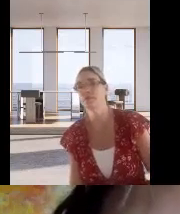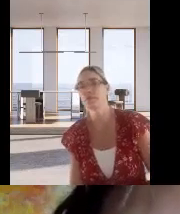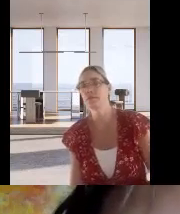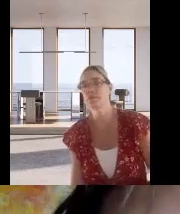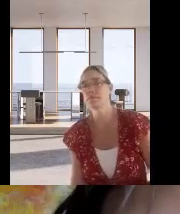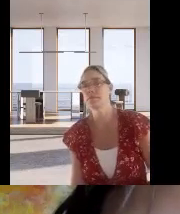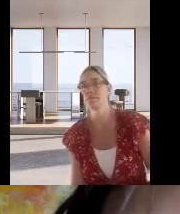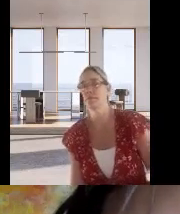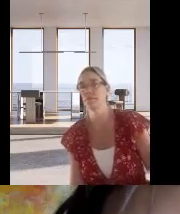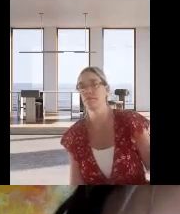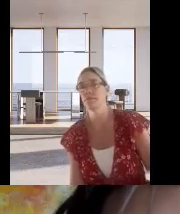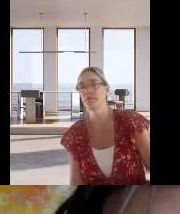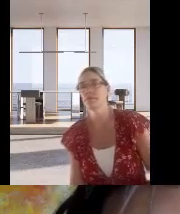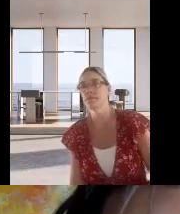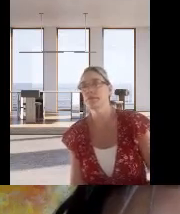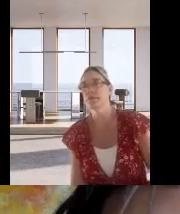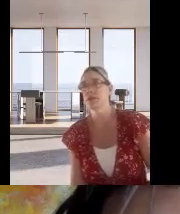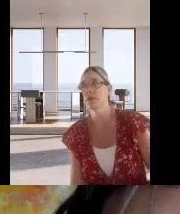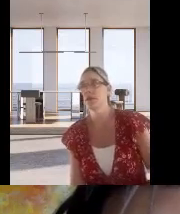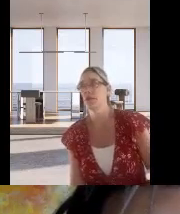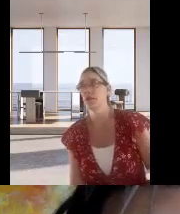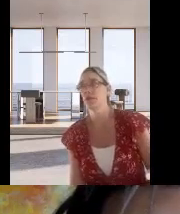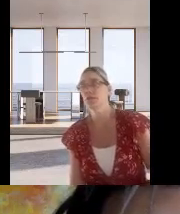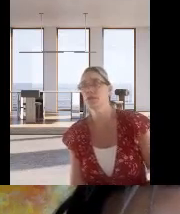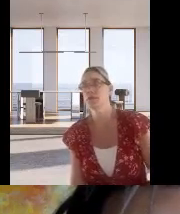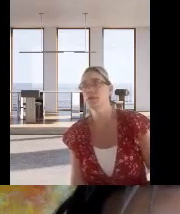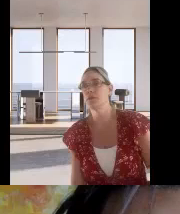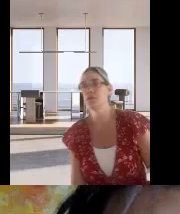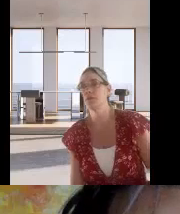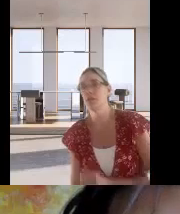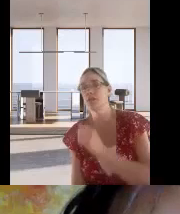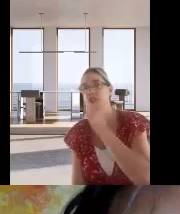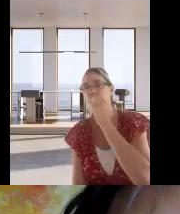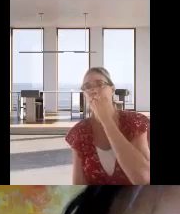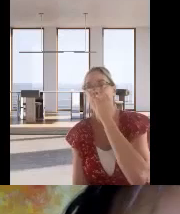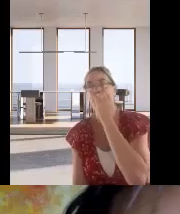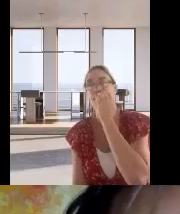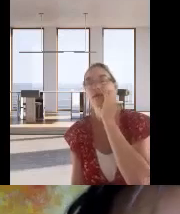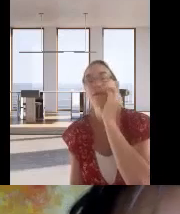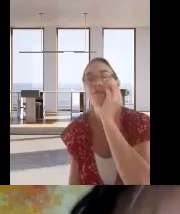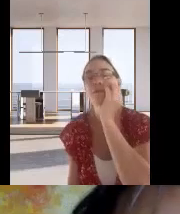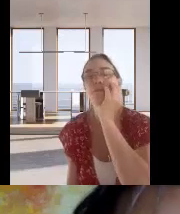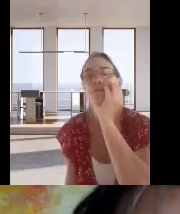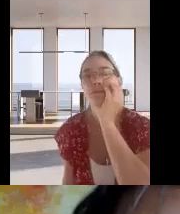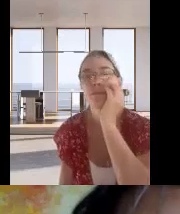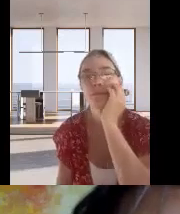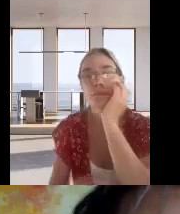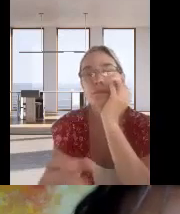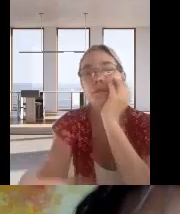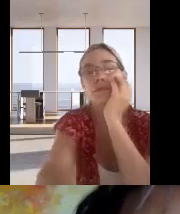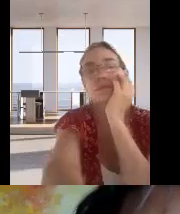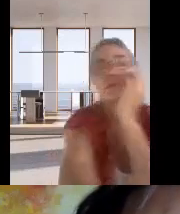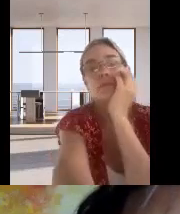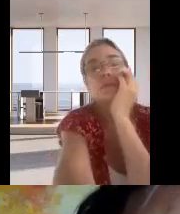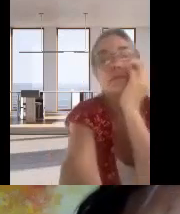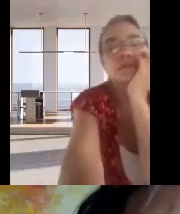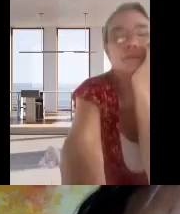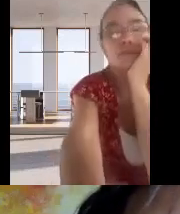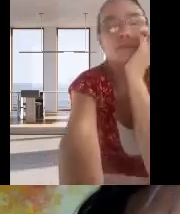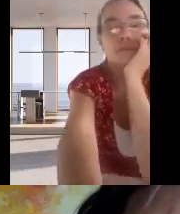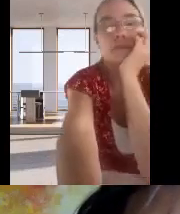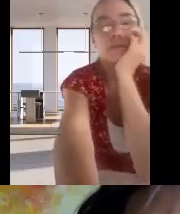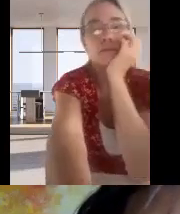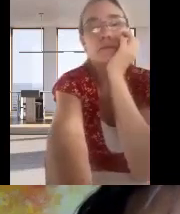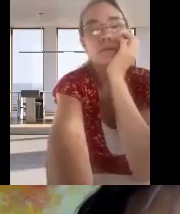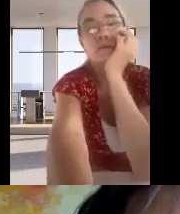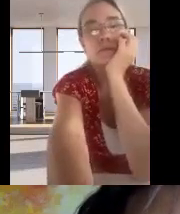answer those specific student recognition award ceremonies or acknowledgements. I can speak to the partnerships in our department only.